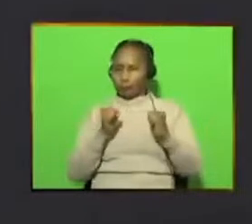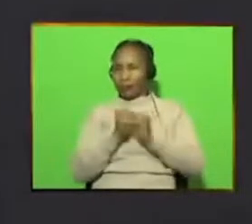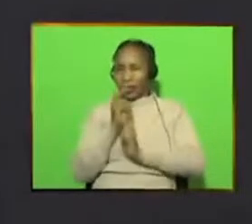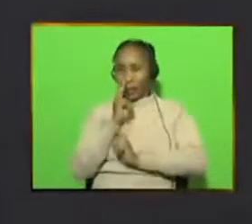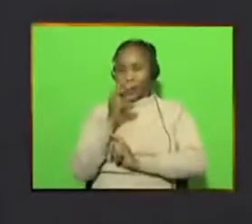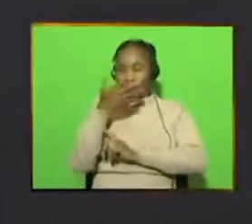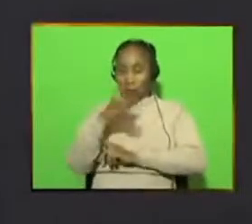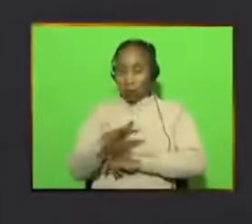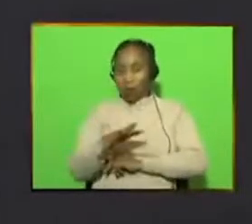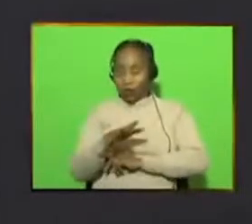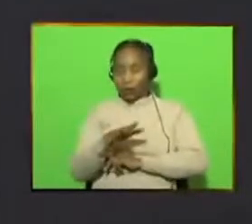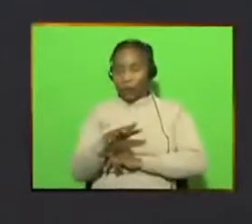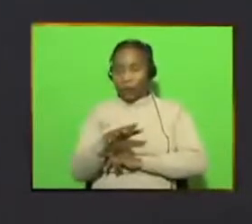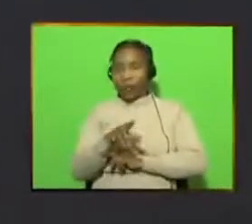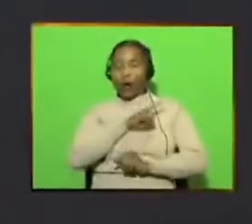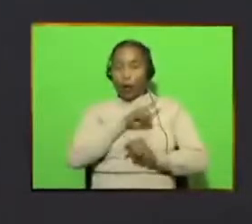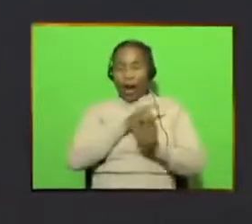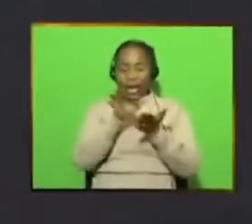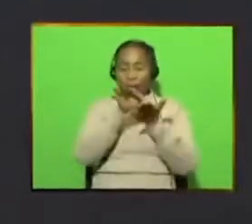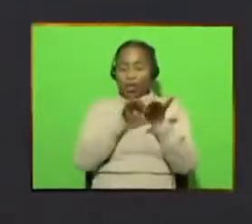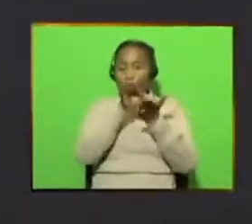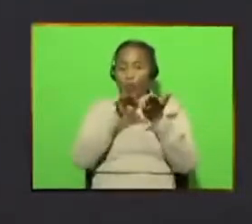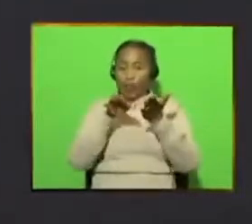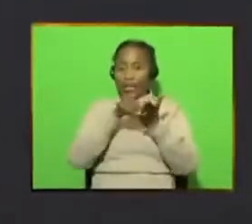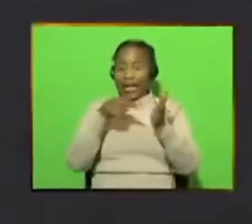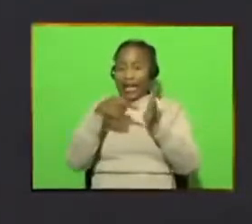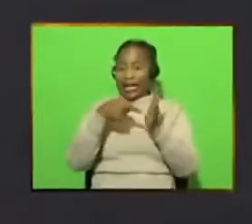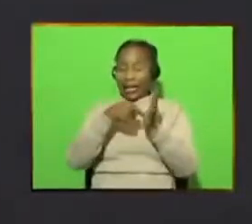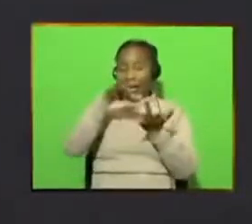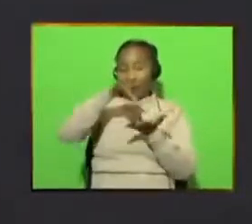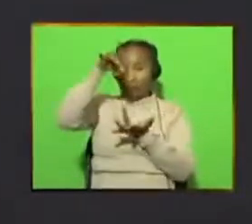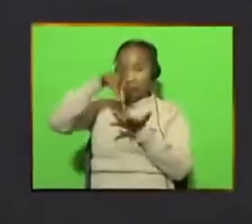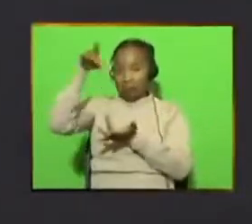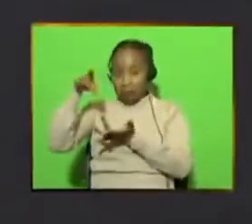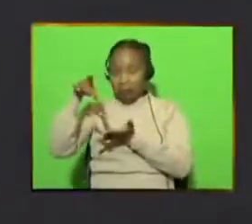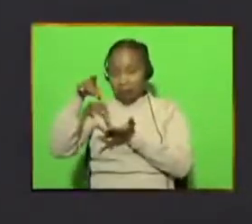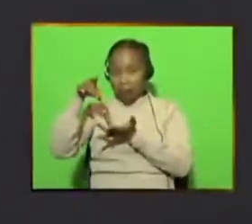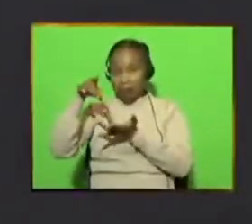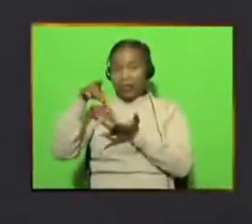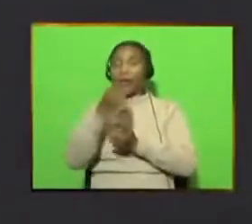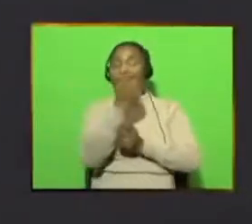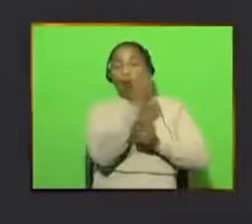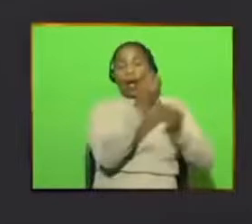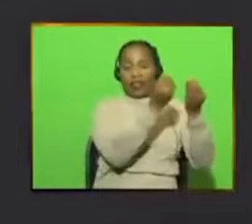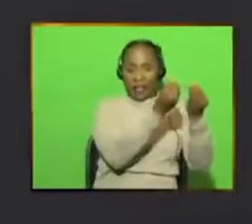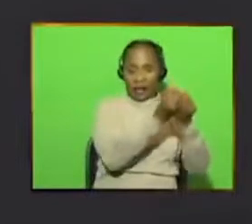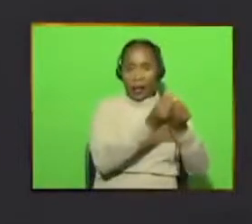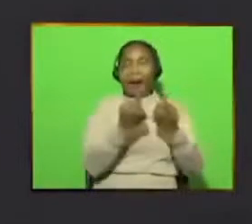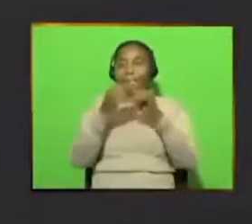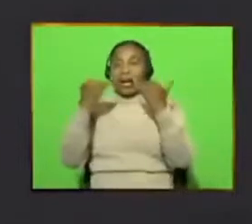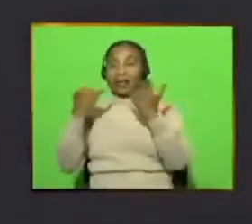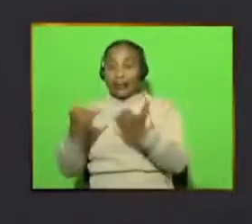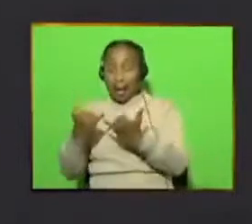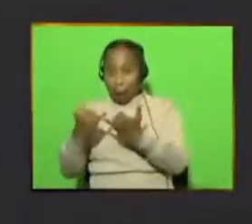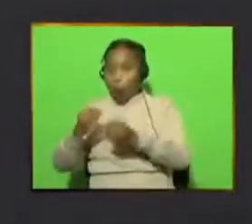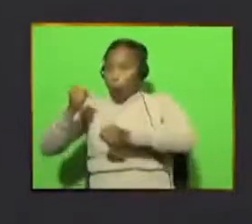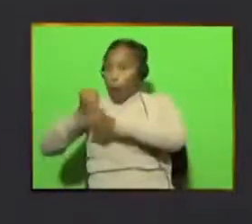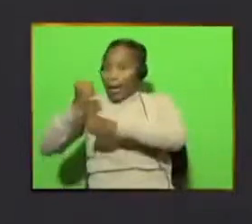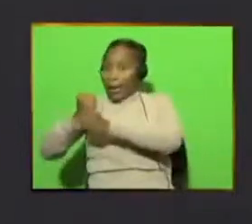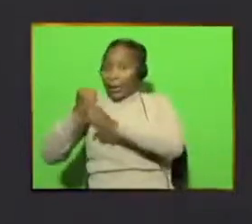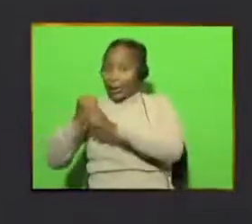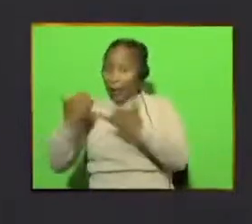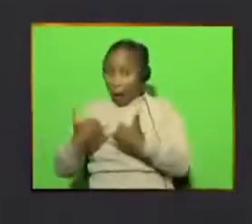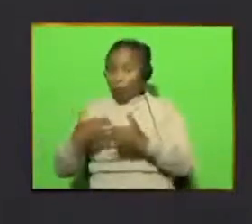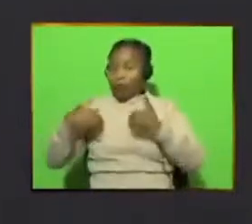because choosing the high road is one thing, but passing milestones that you have set yourself on the high road